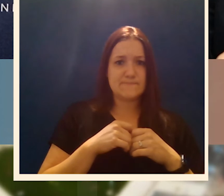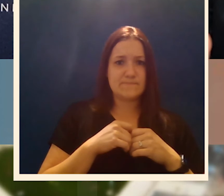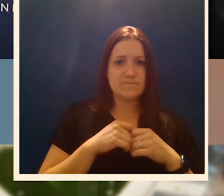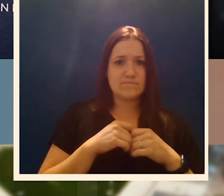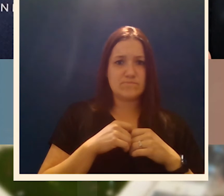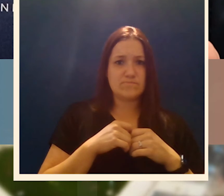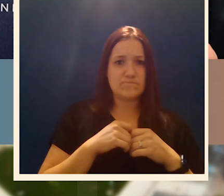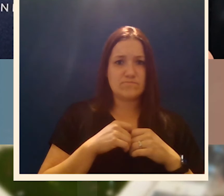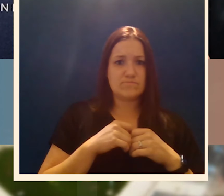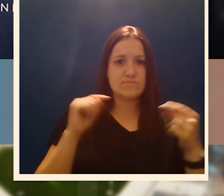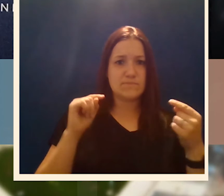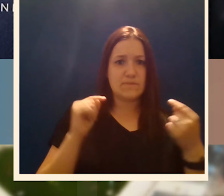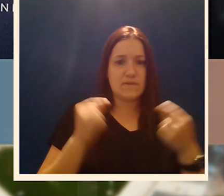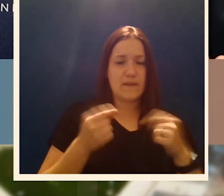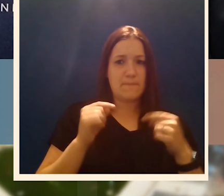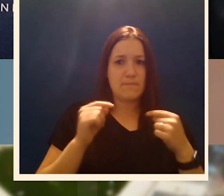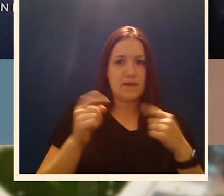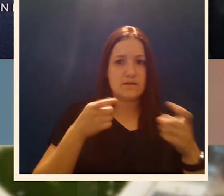pain management